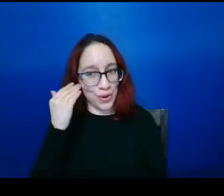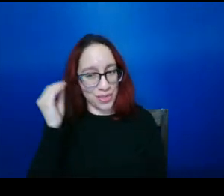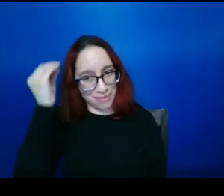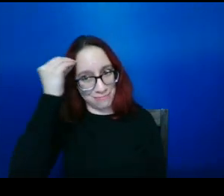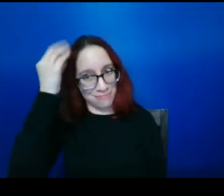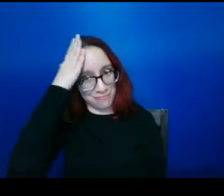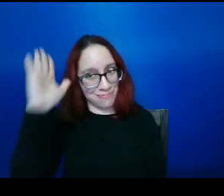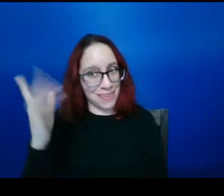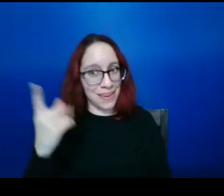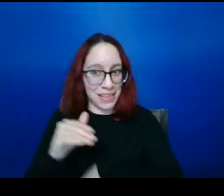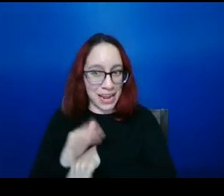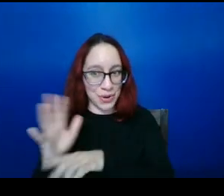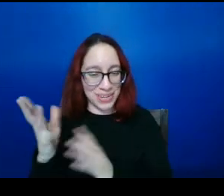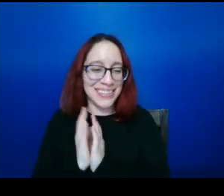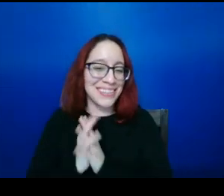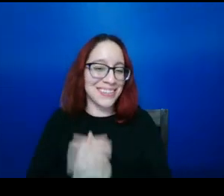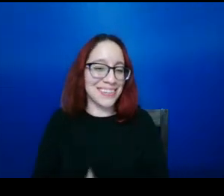night. I do now.